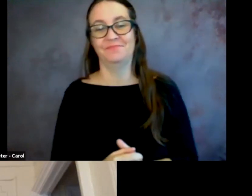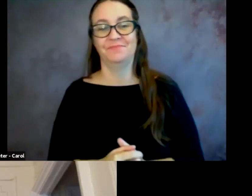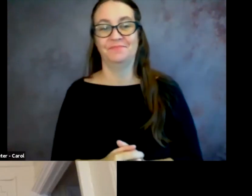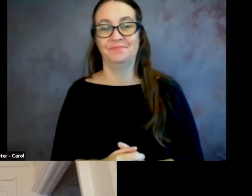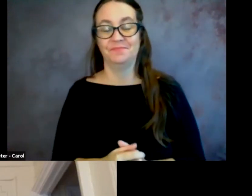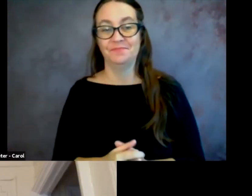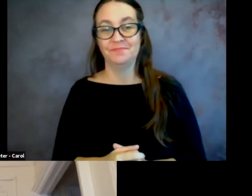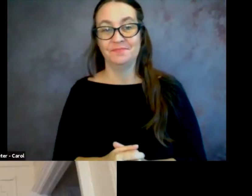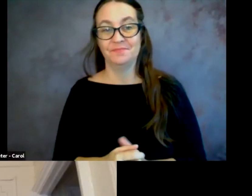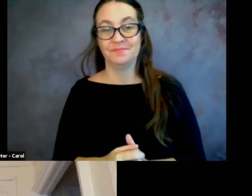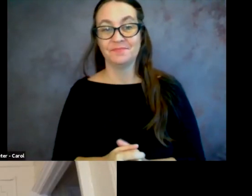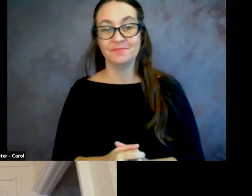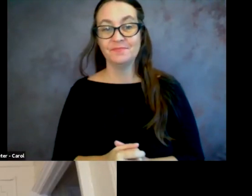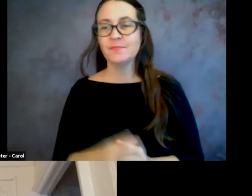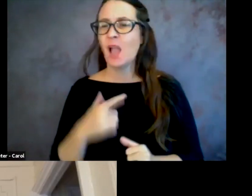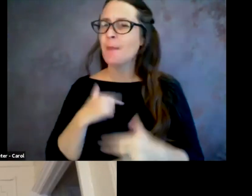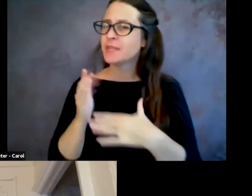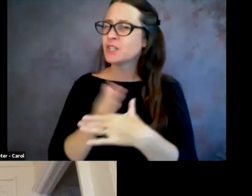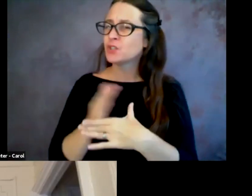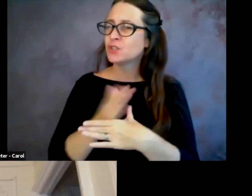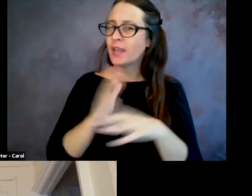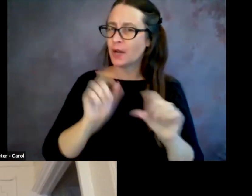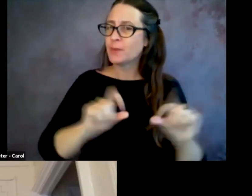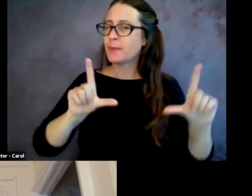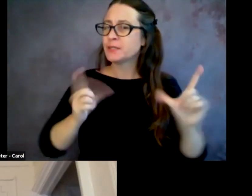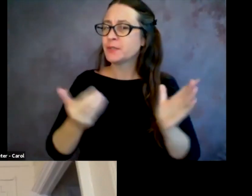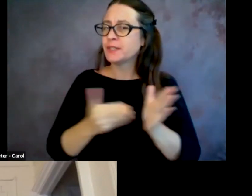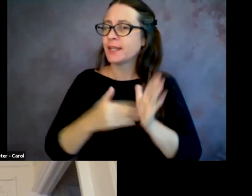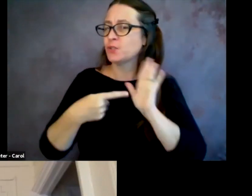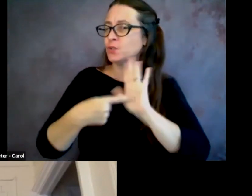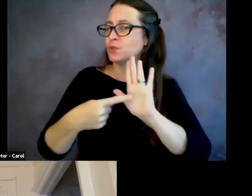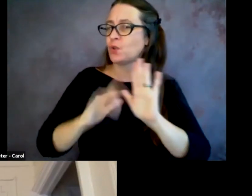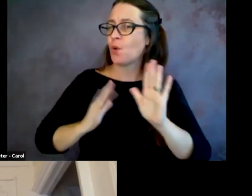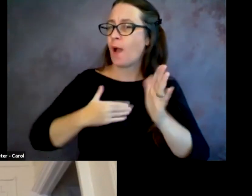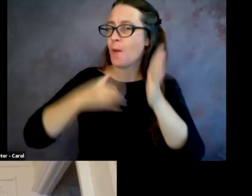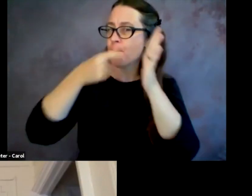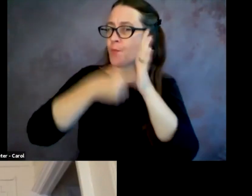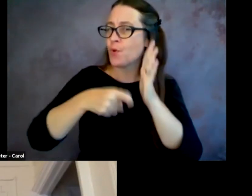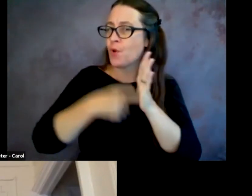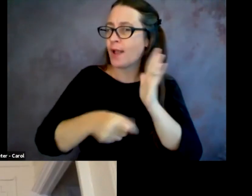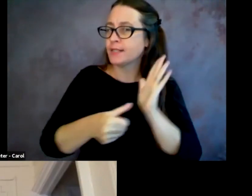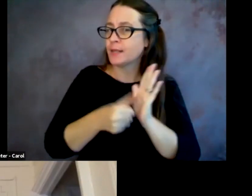and I'm going to share my screen again just to show our pricing page. Give me a second to pull it up.